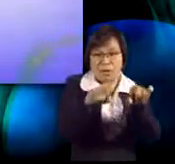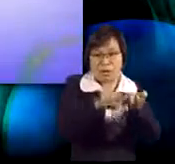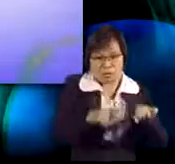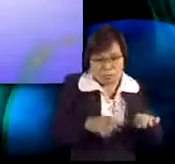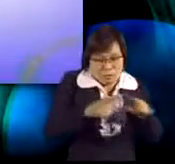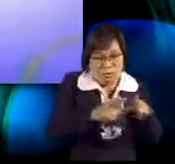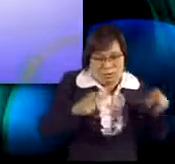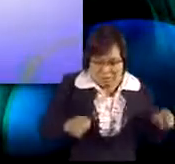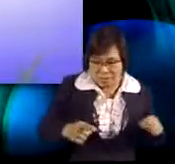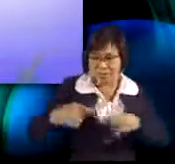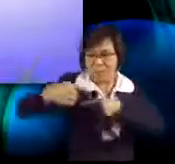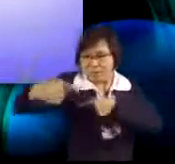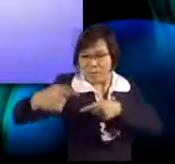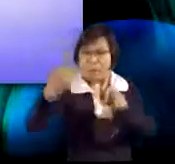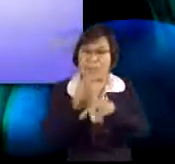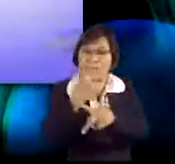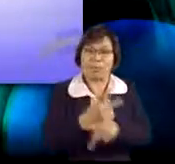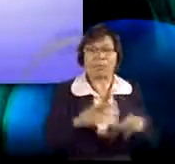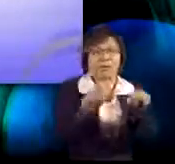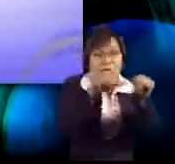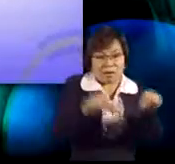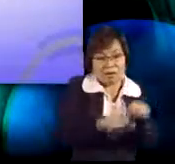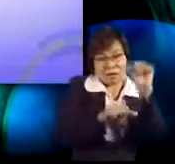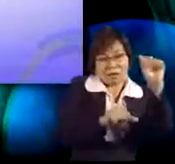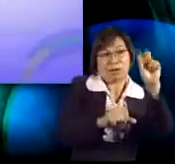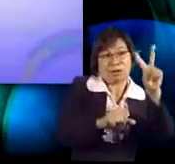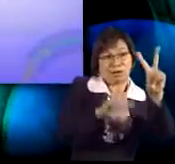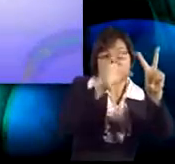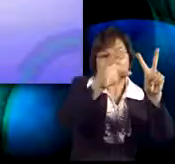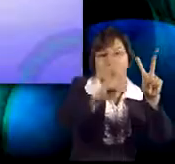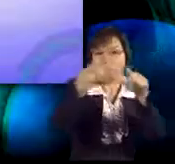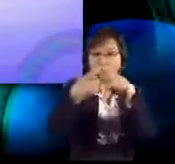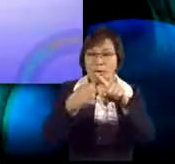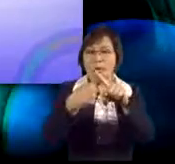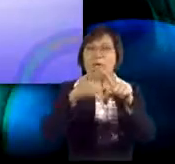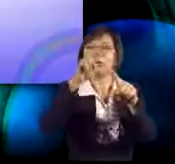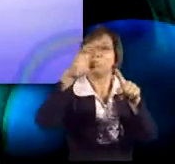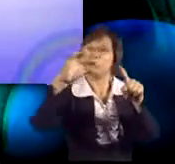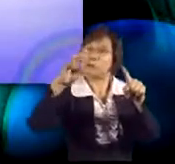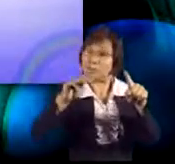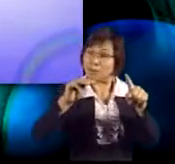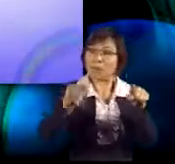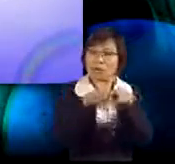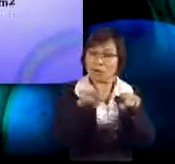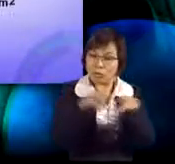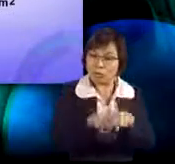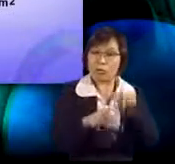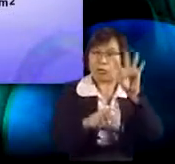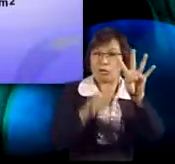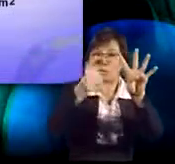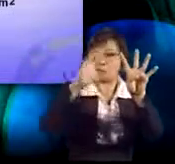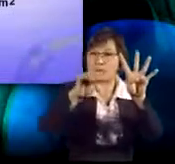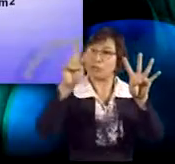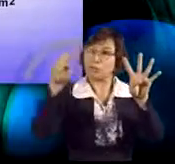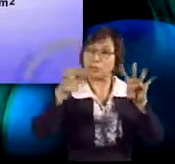length multiplied by width. Area A is 2 centimeters multiplied by 2 centimeters equals to 4